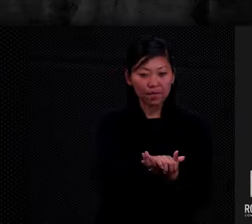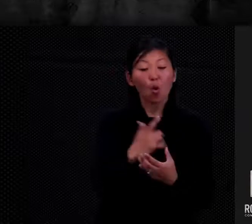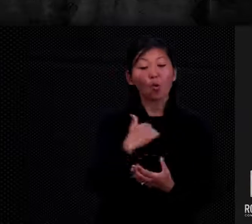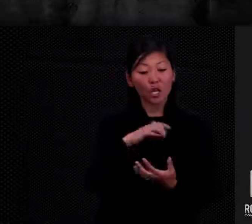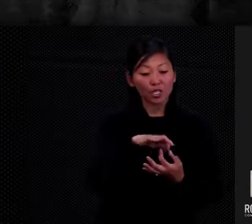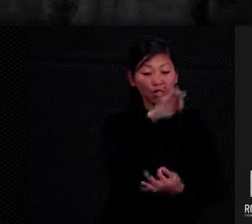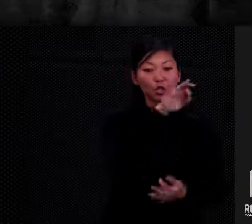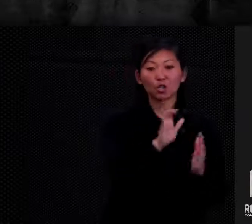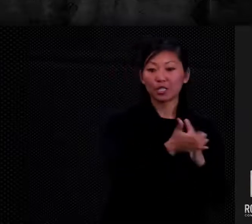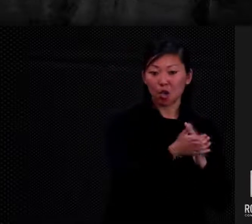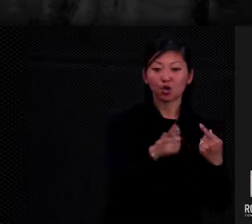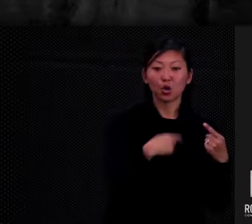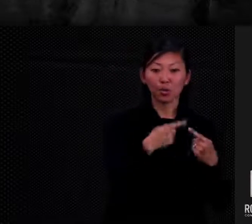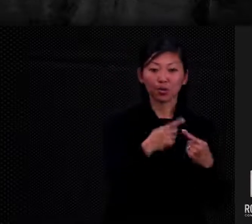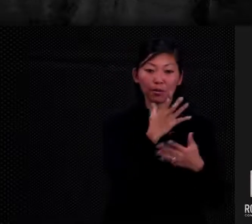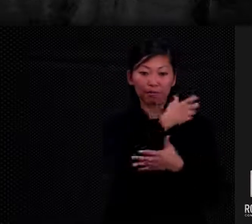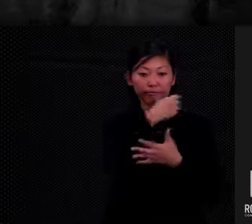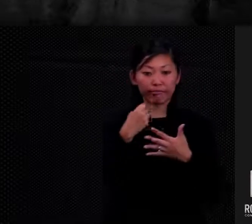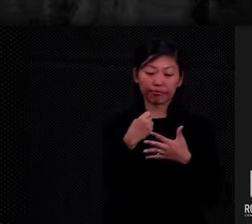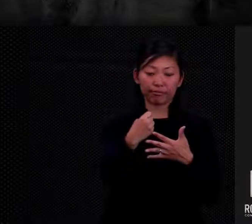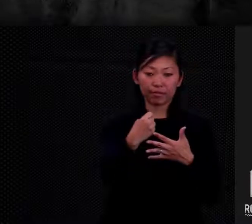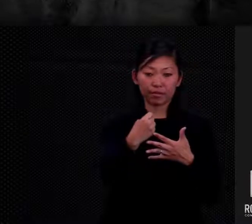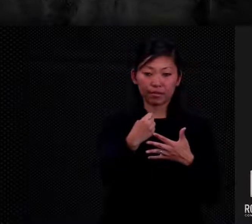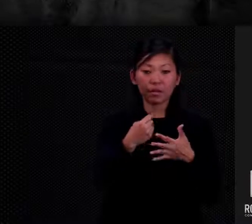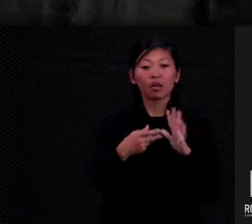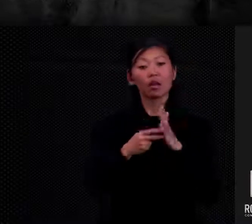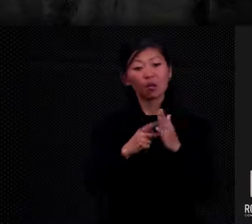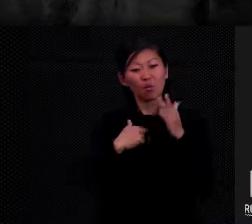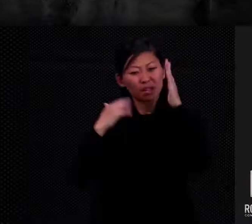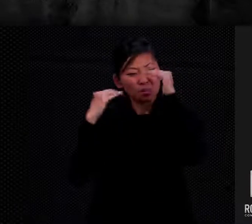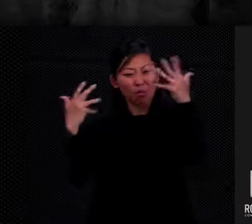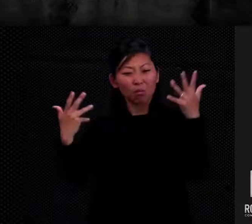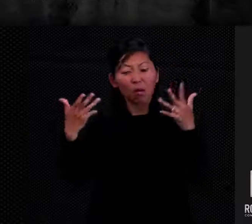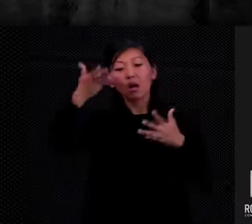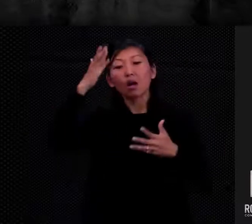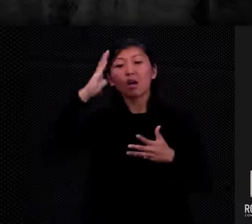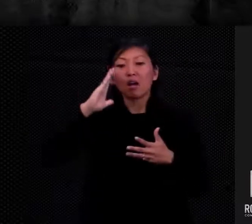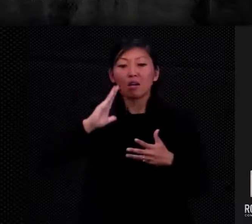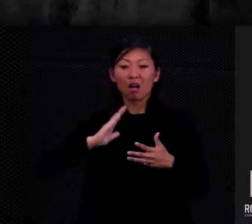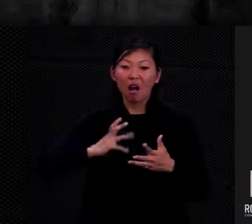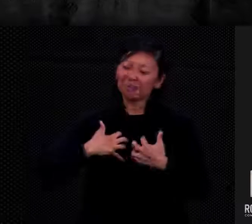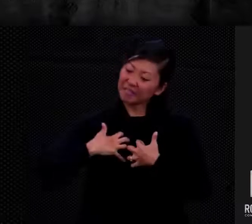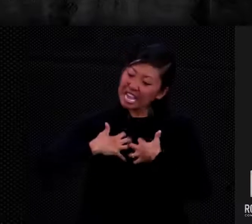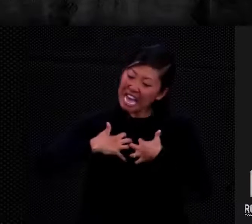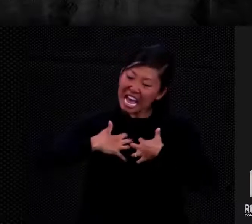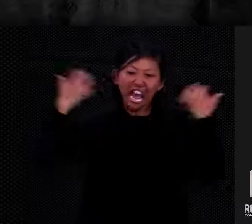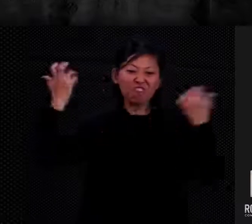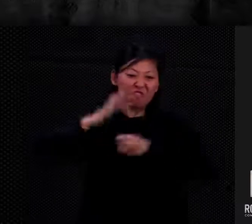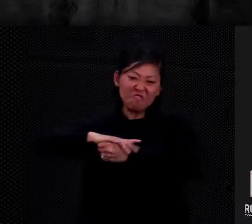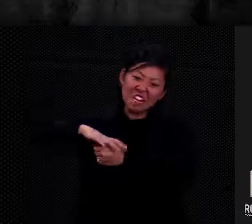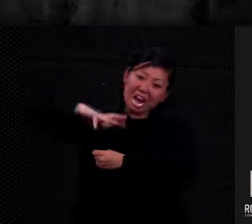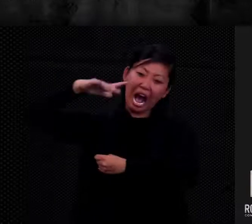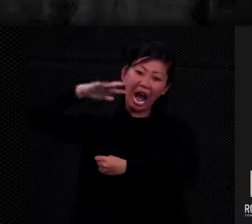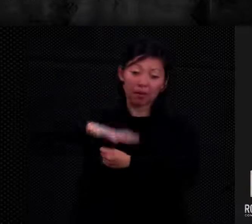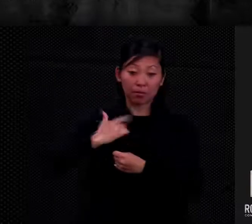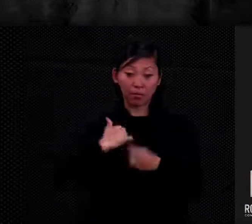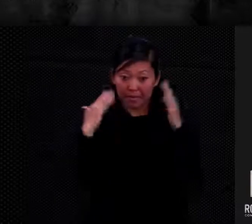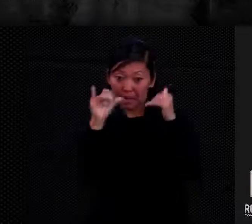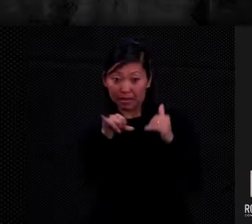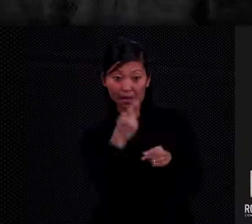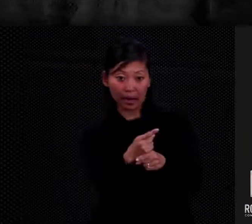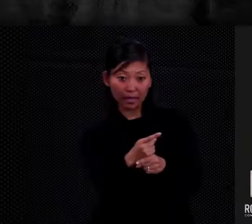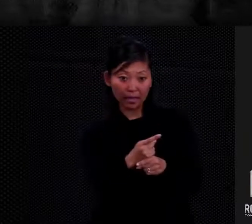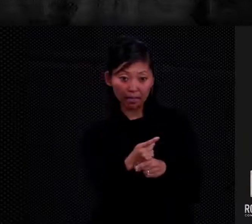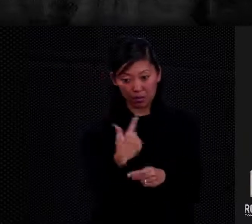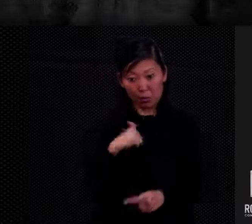What we would expect is for the hammer of God's anger to finally fall. What we would expect is for God to